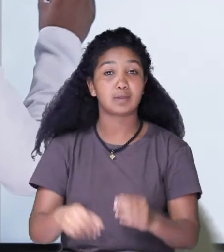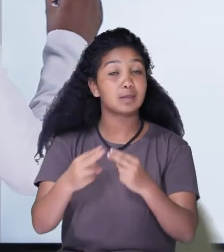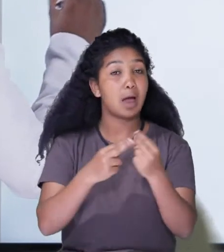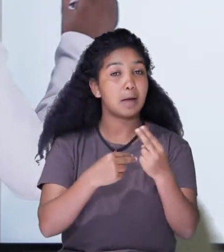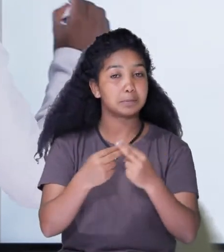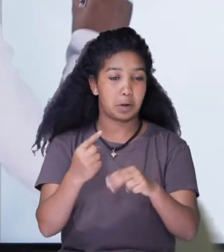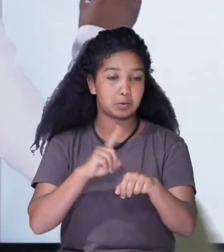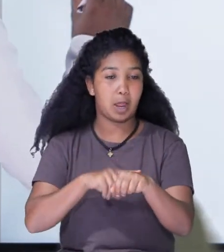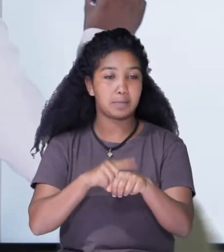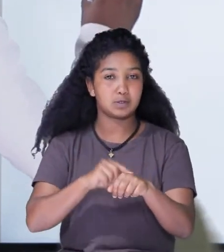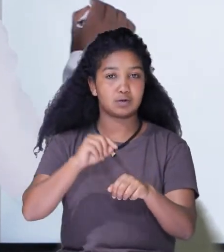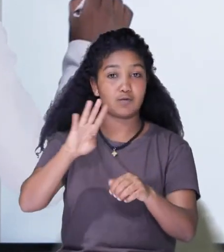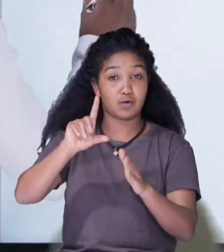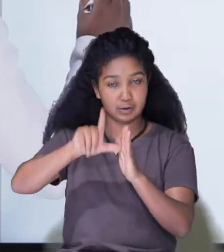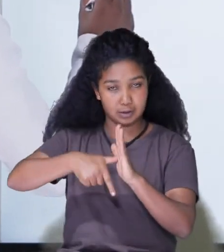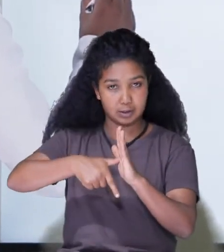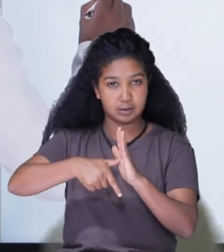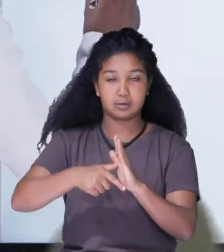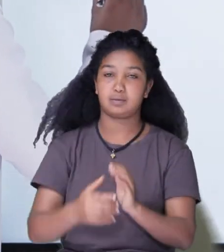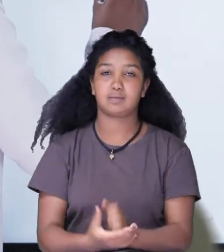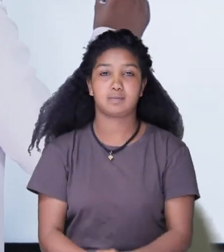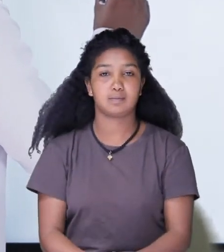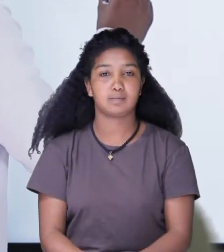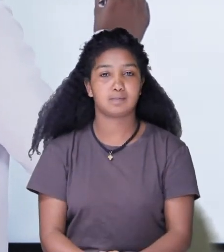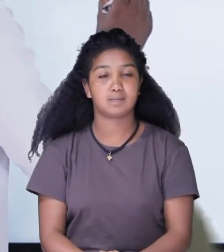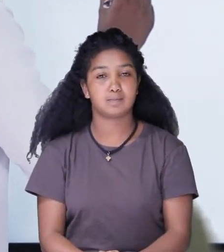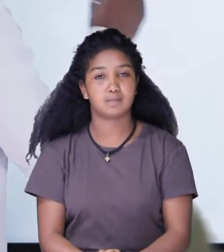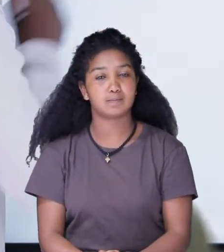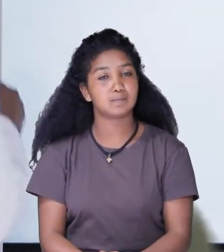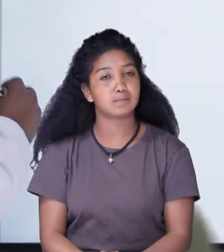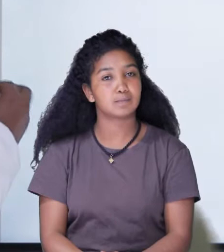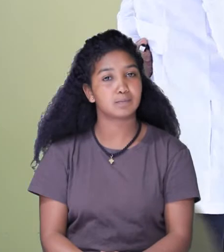time. Our time is 4 seconds.